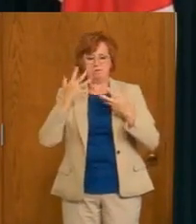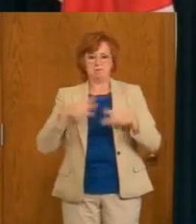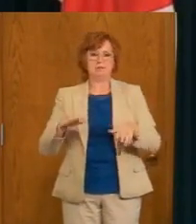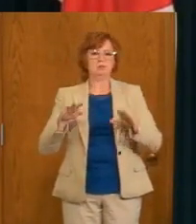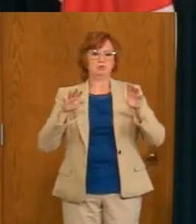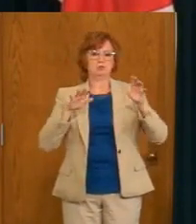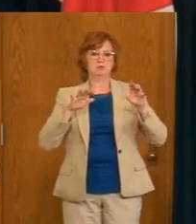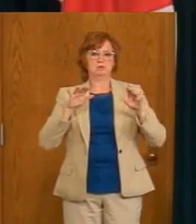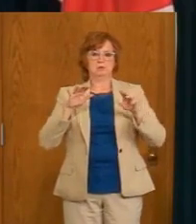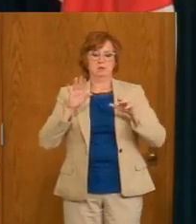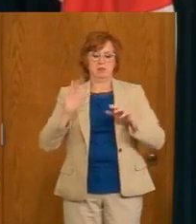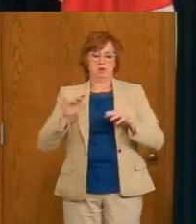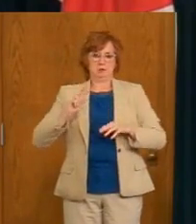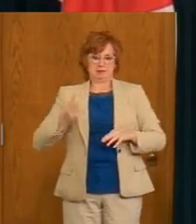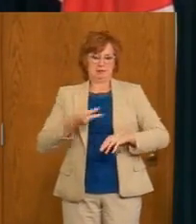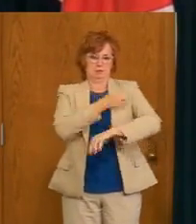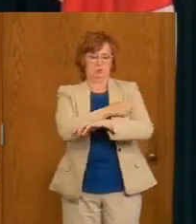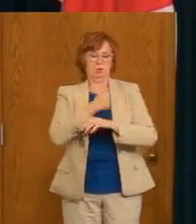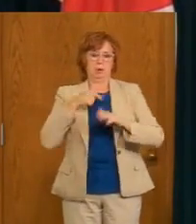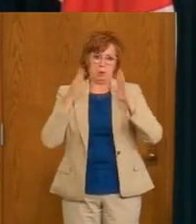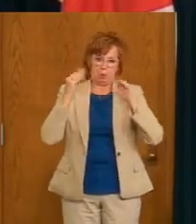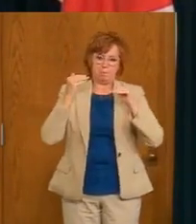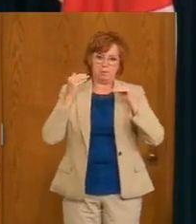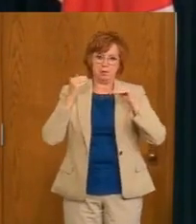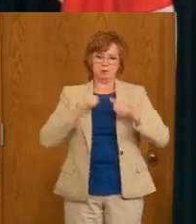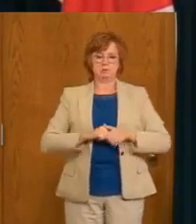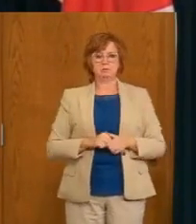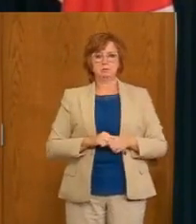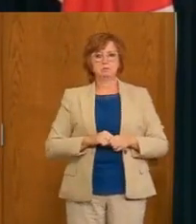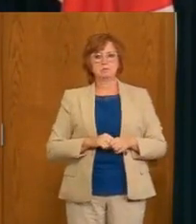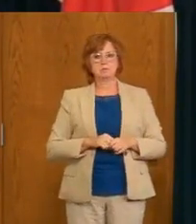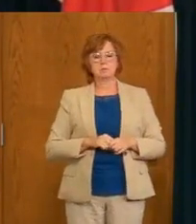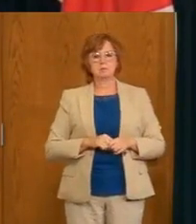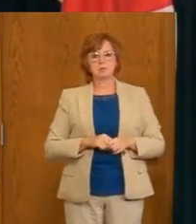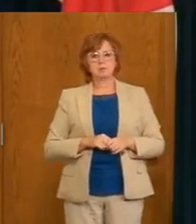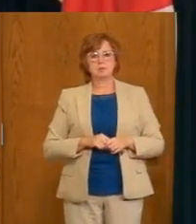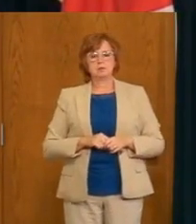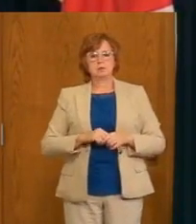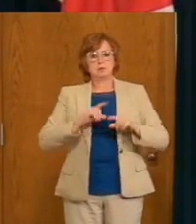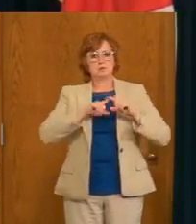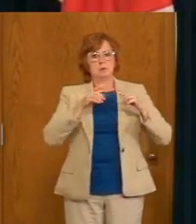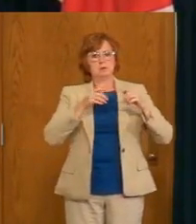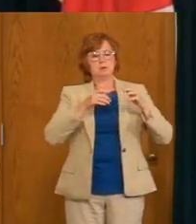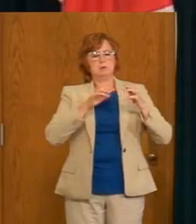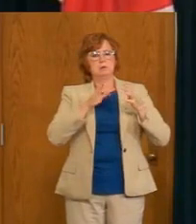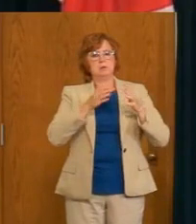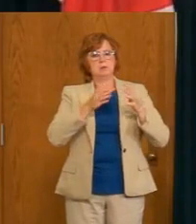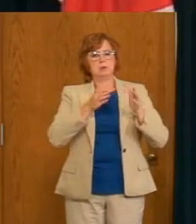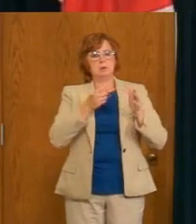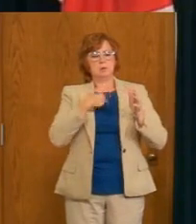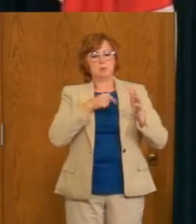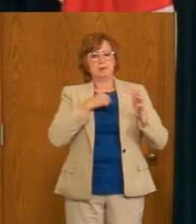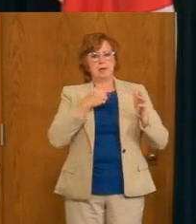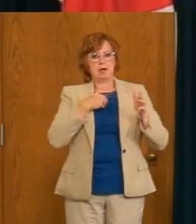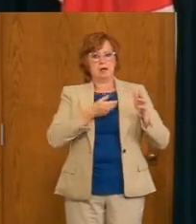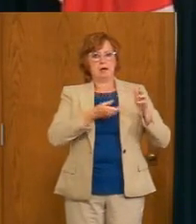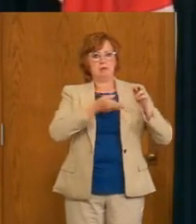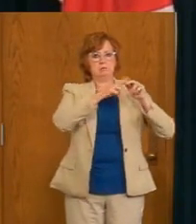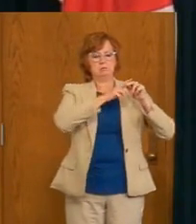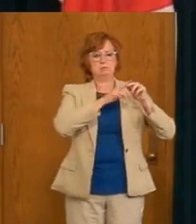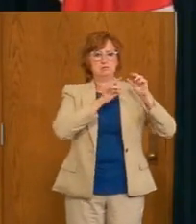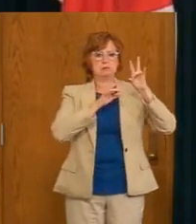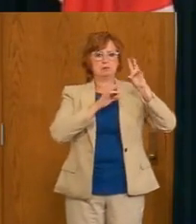may become a bit higher over the fall as there are more indoor events happening. And that's why, again, while we see great uptake for